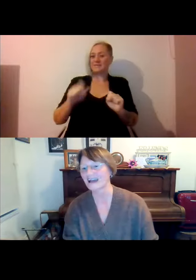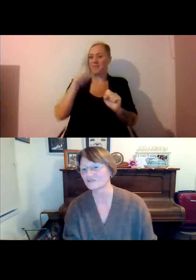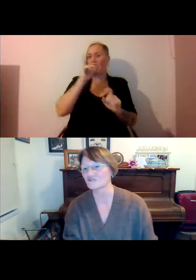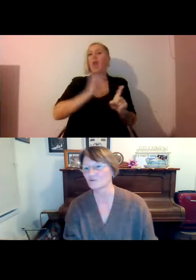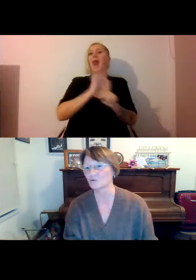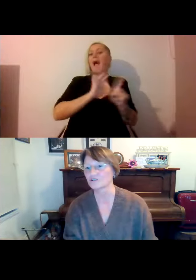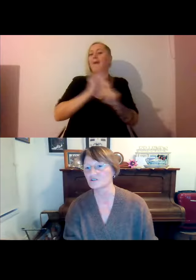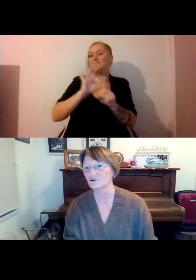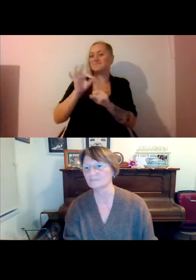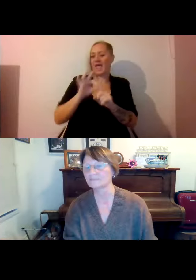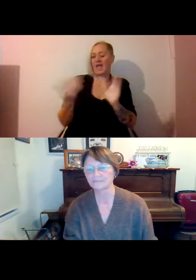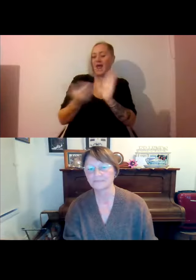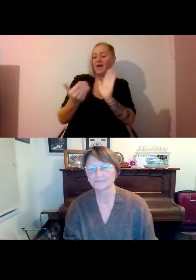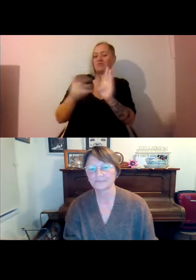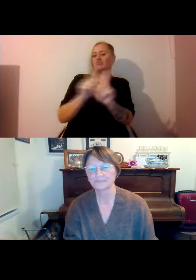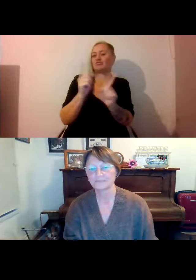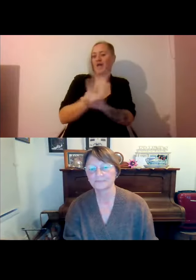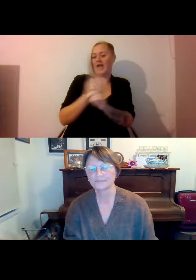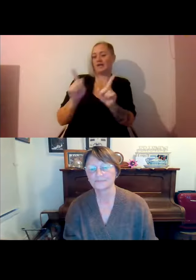and added to all the time.